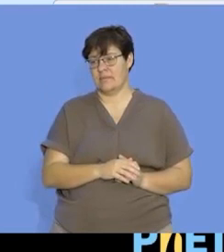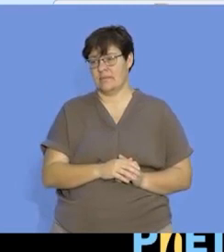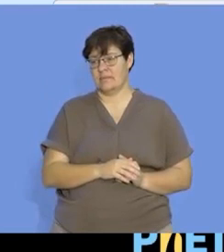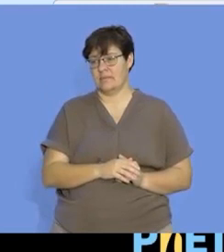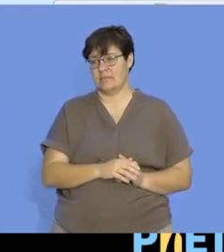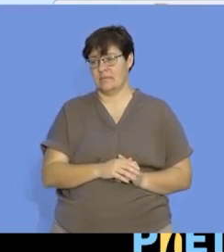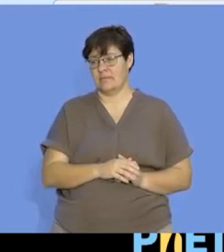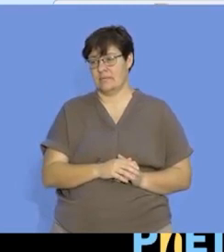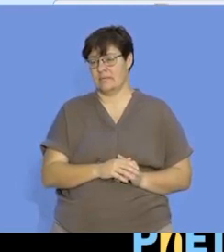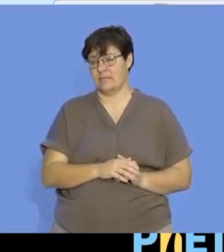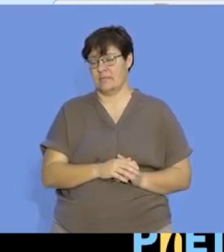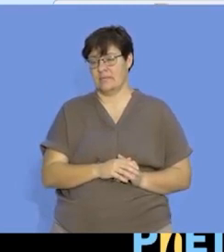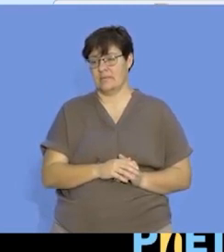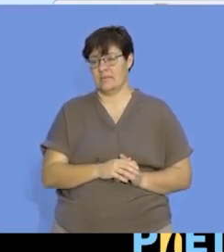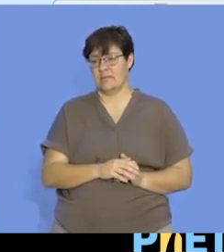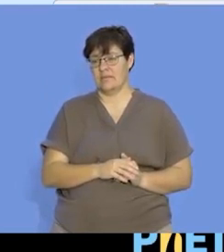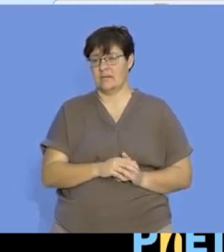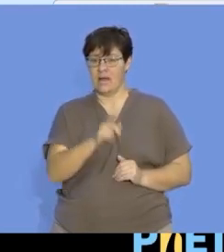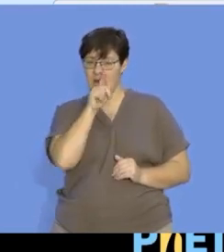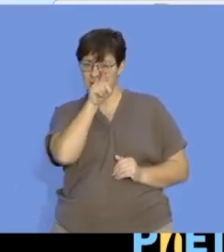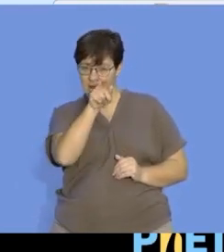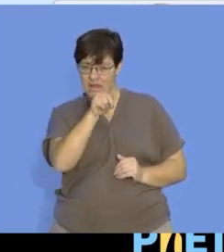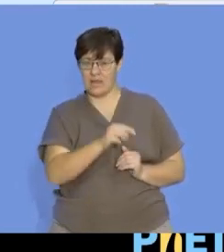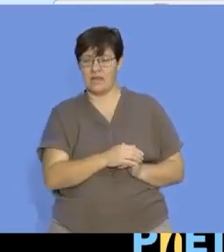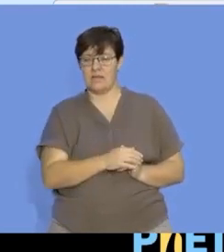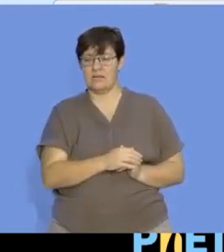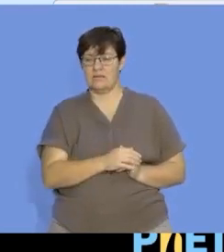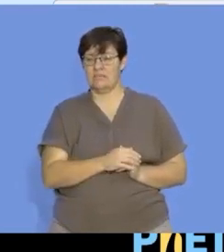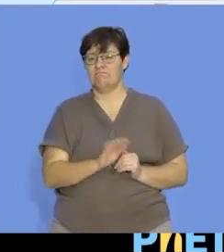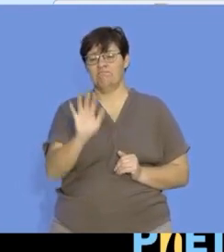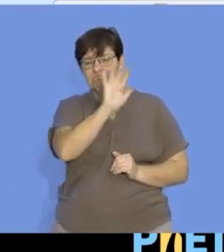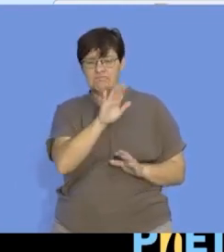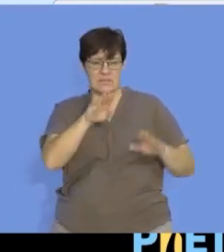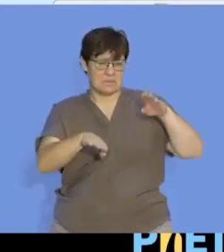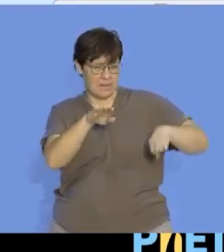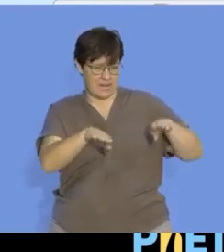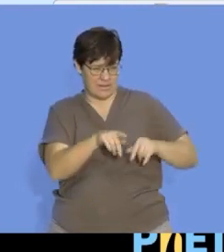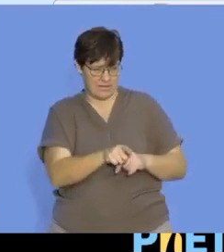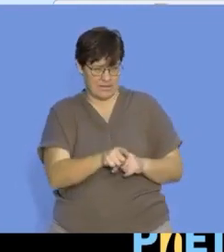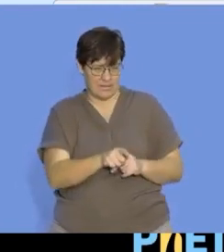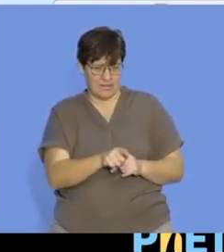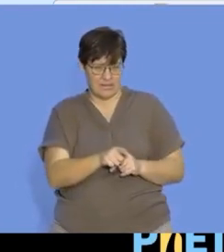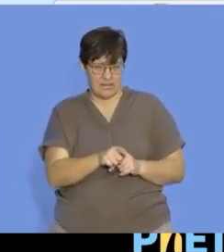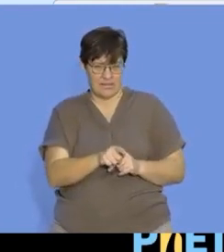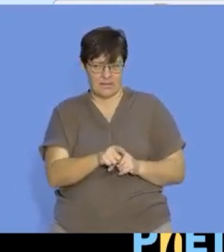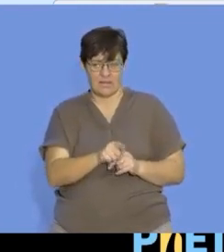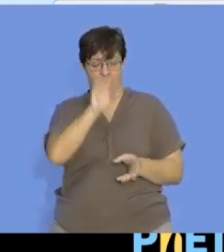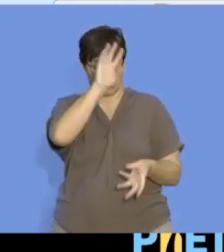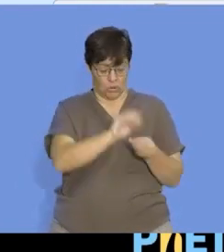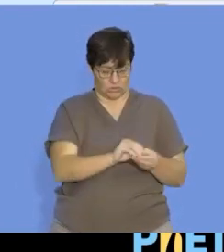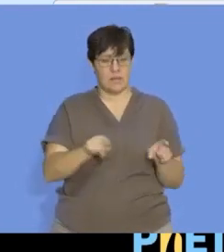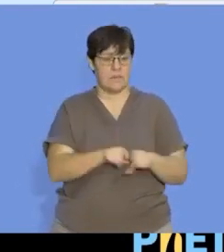yep, there we go. Here, now they're about the same. My total stays the